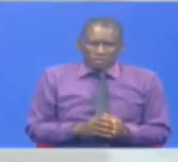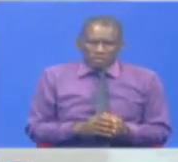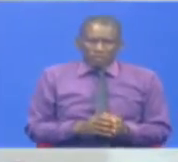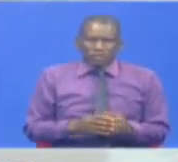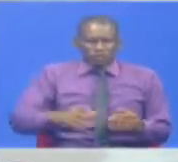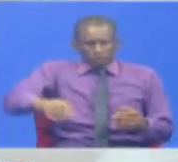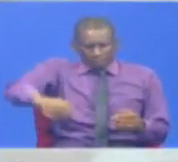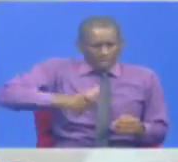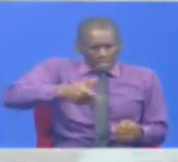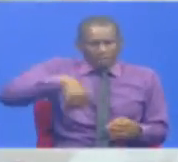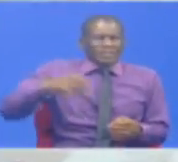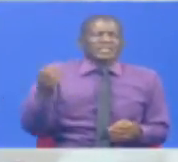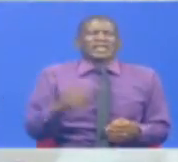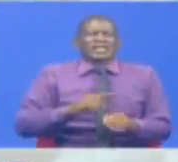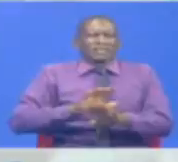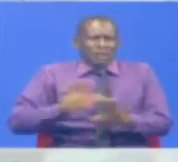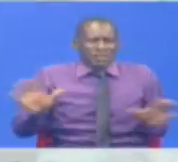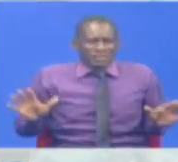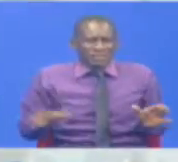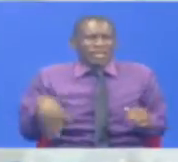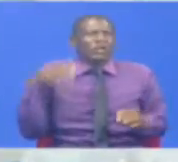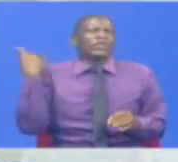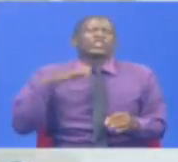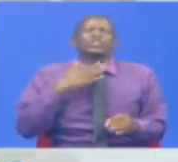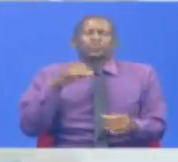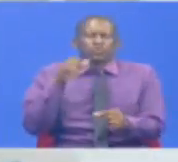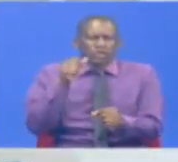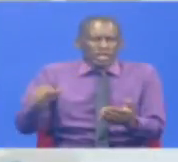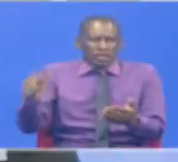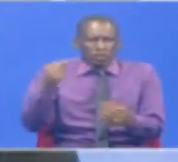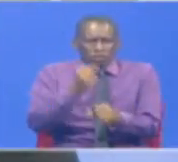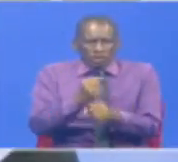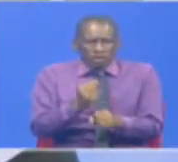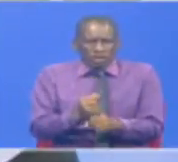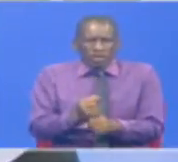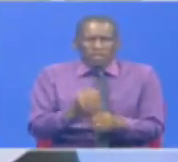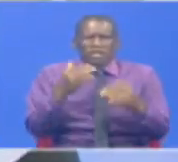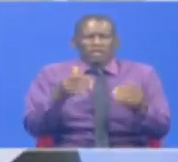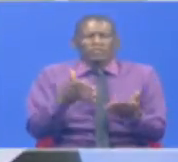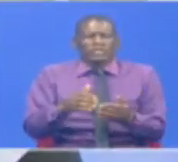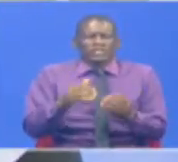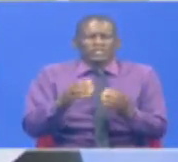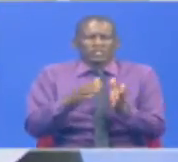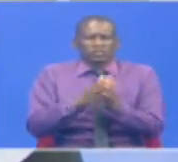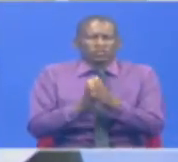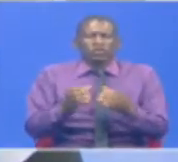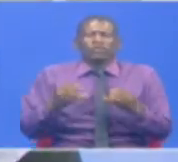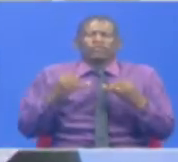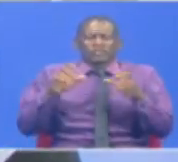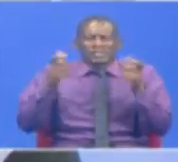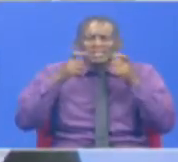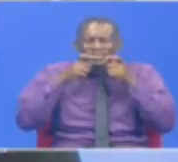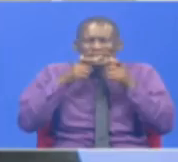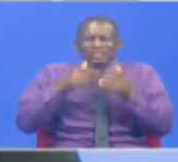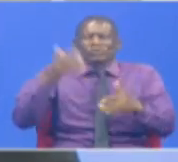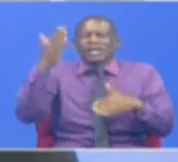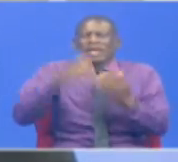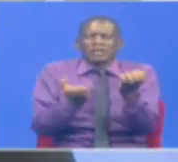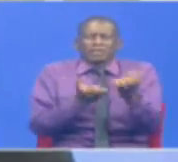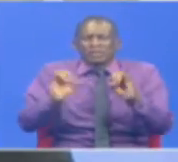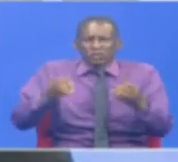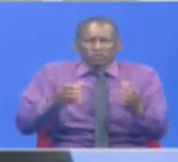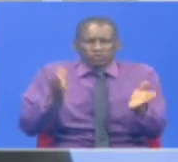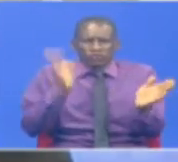Atulipe pesa zetu, atutaki kazi yake. And that report on Tuskies takes us to the close of business. Enjoy the rest of your viewing.